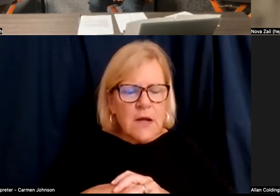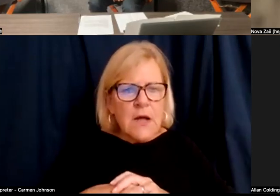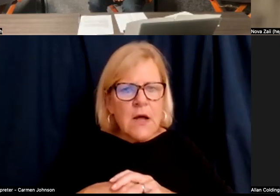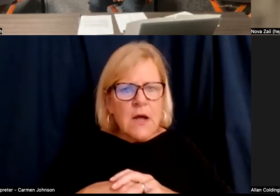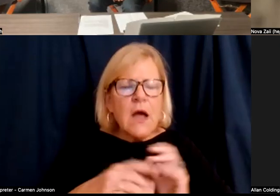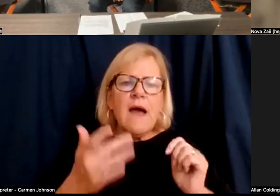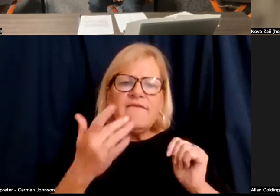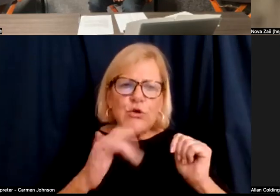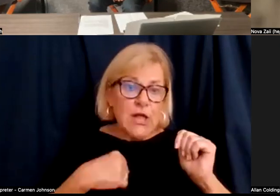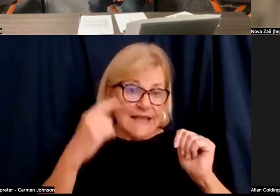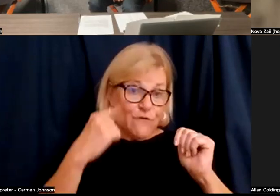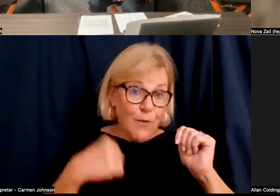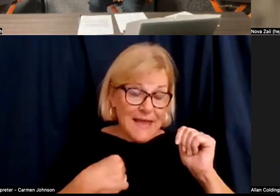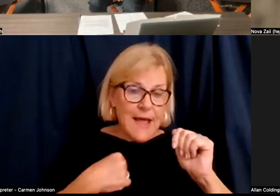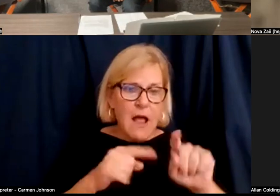fortunately, I'd say for me,